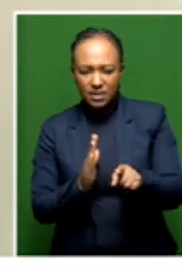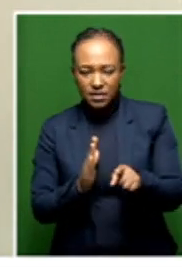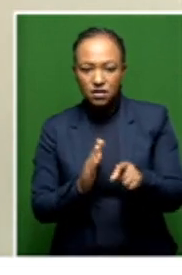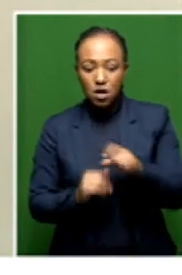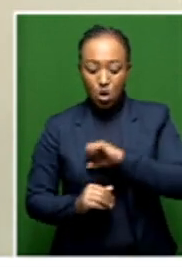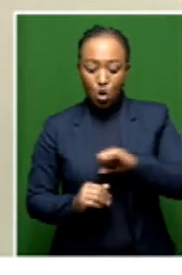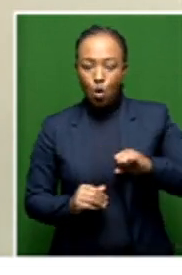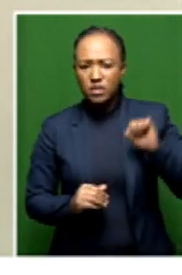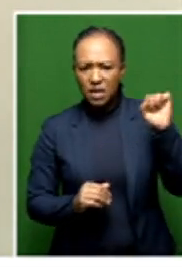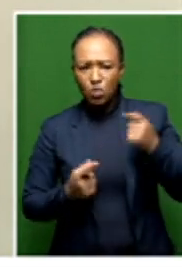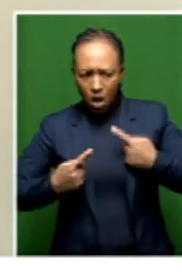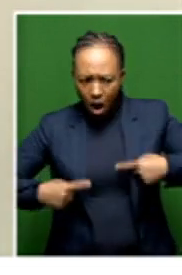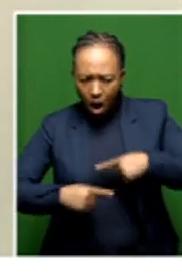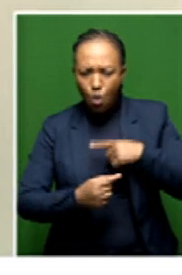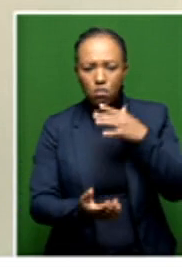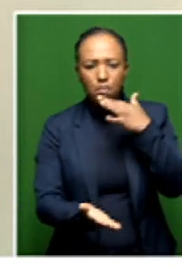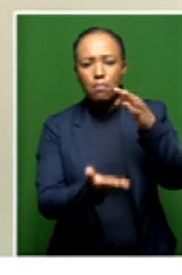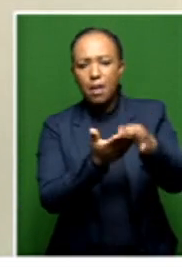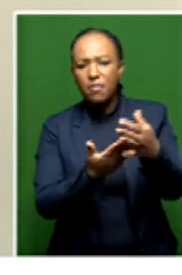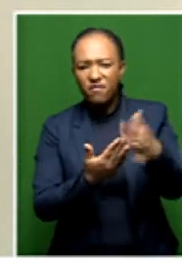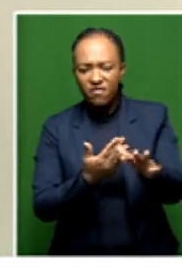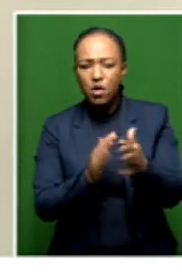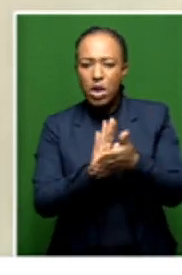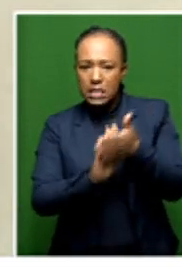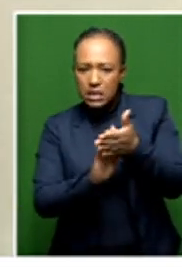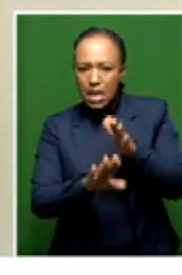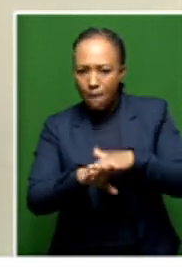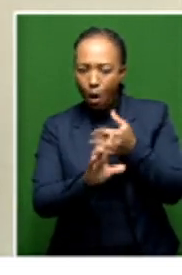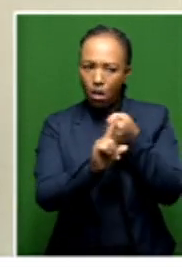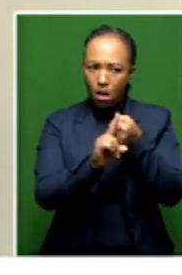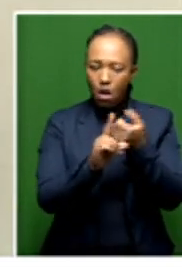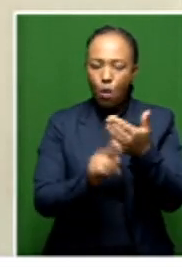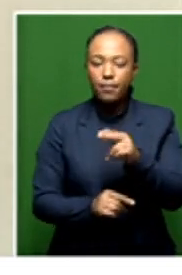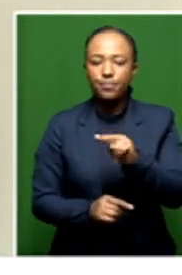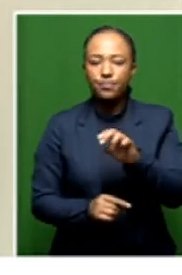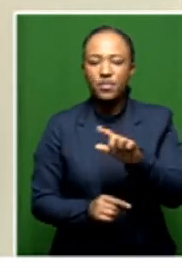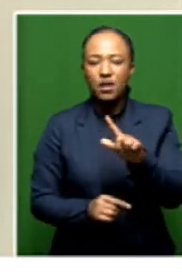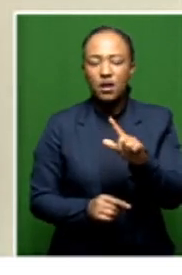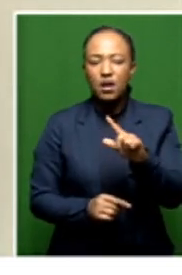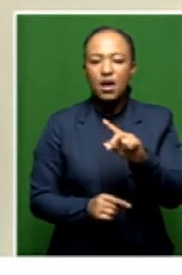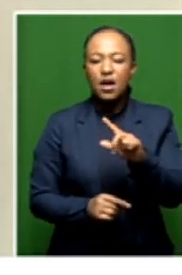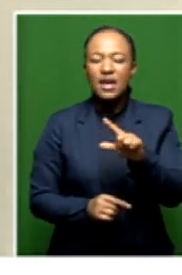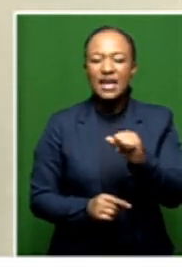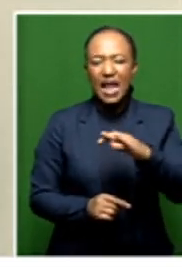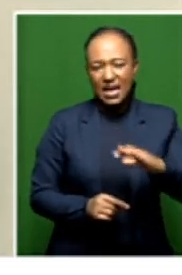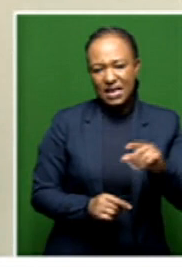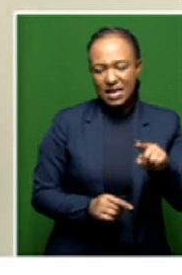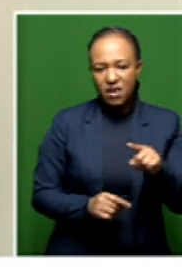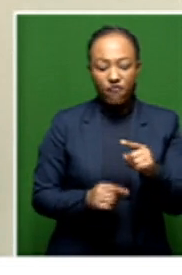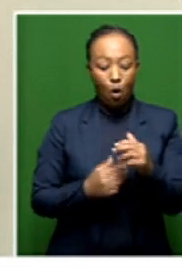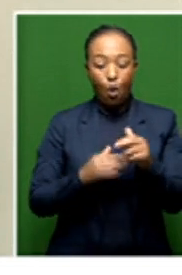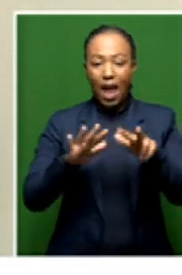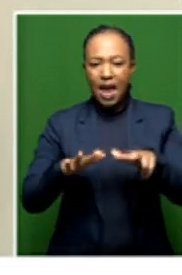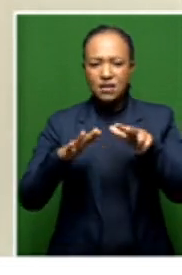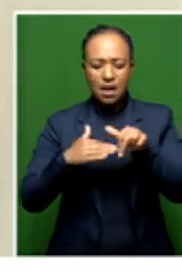this is our proposal, that we advance at NEDLAC. And all the interventions, as an example, in the short space of 18 months